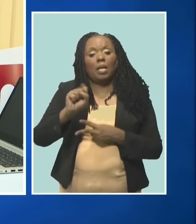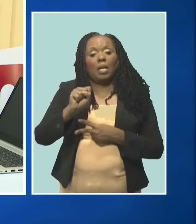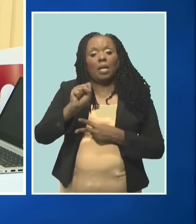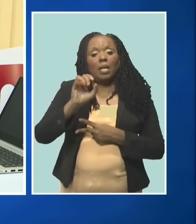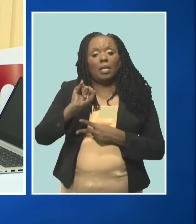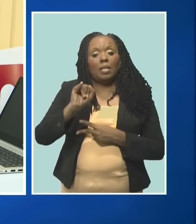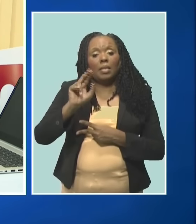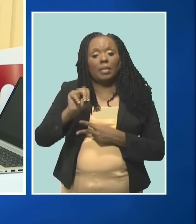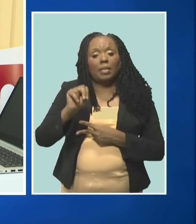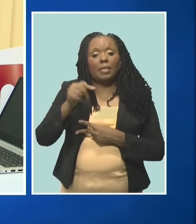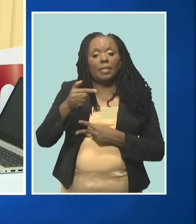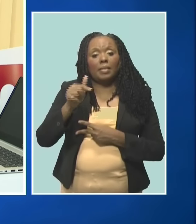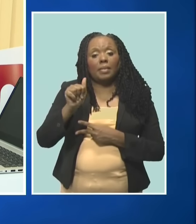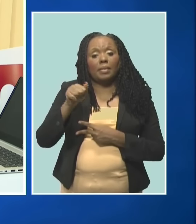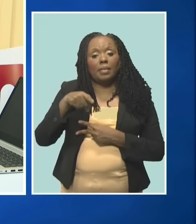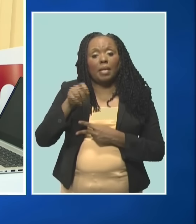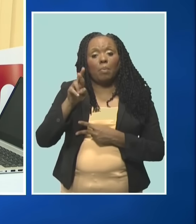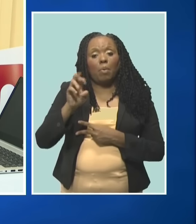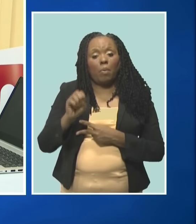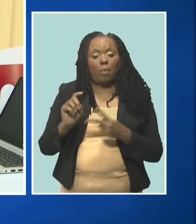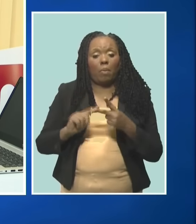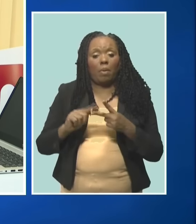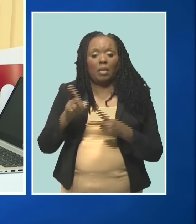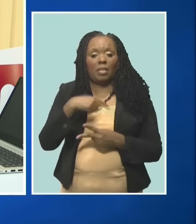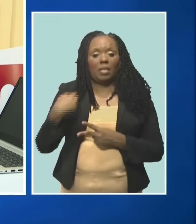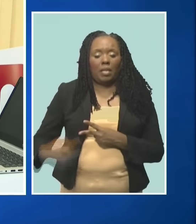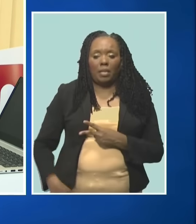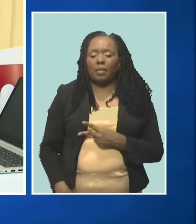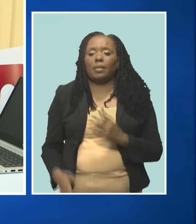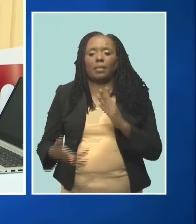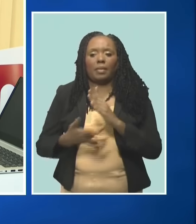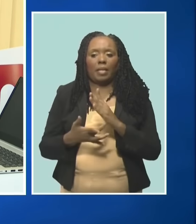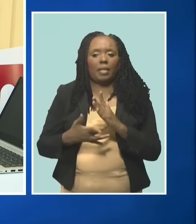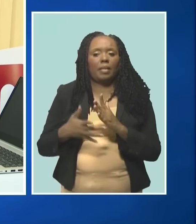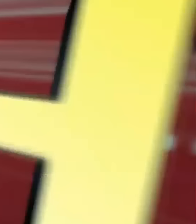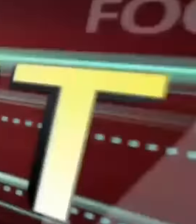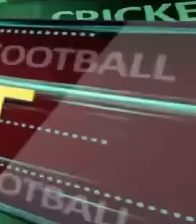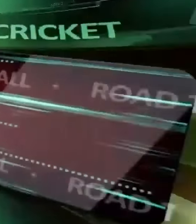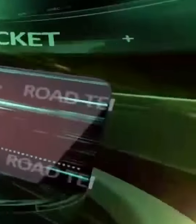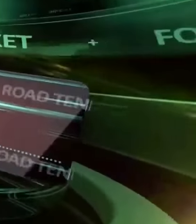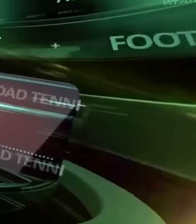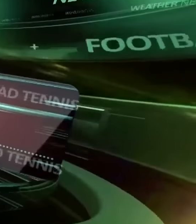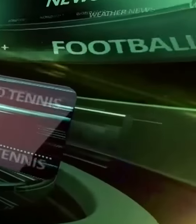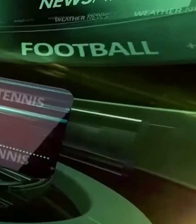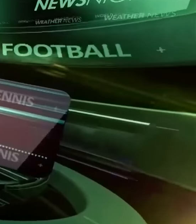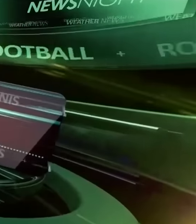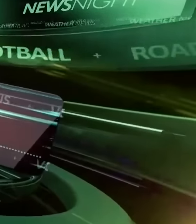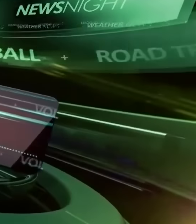Technical vocational education has empowered them.